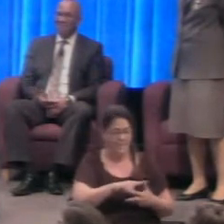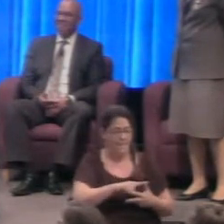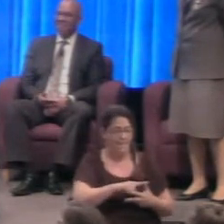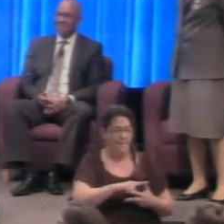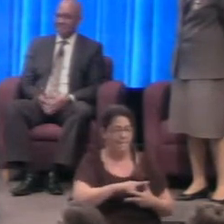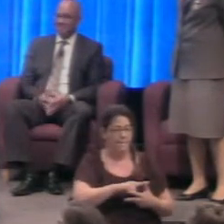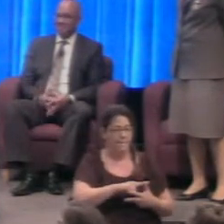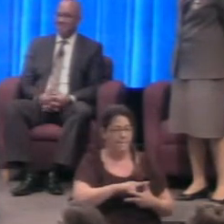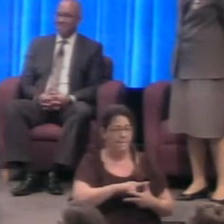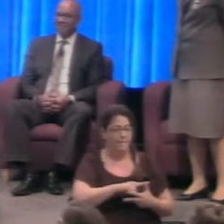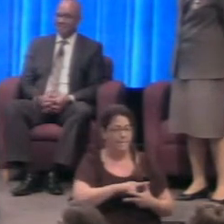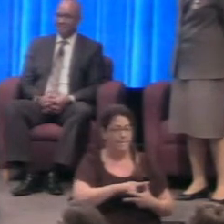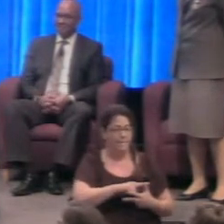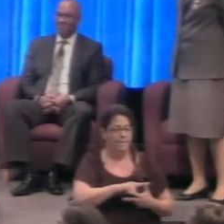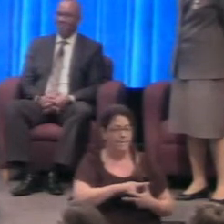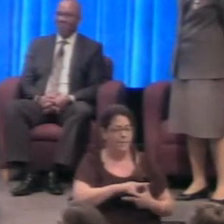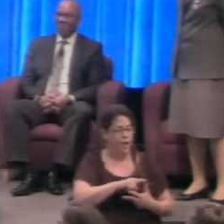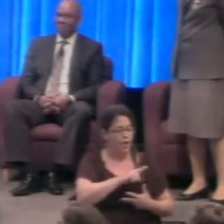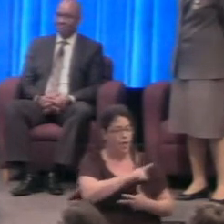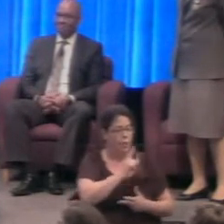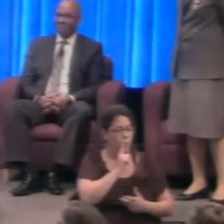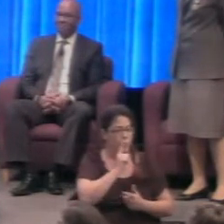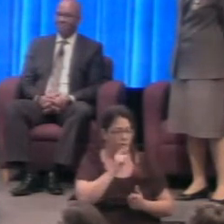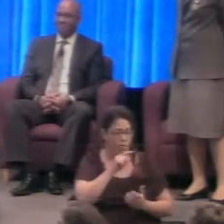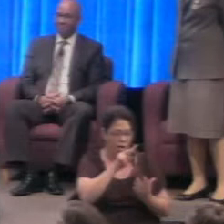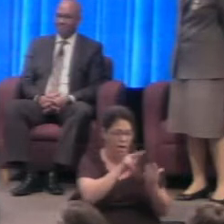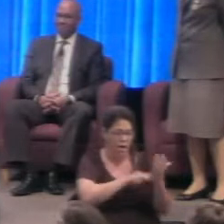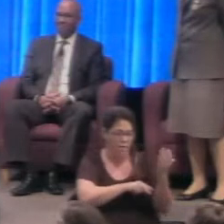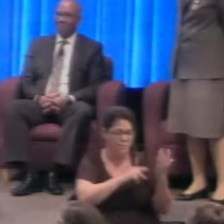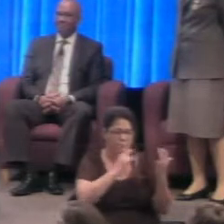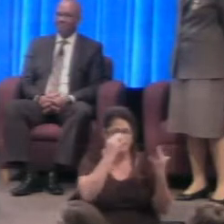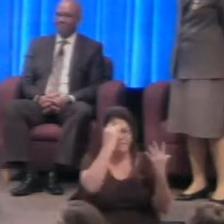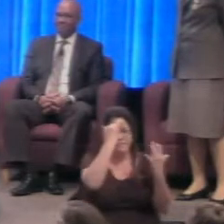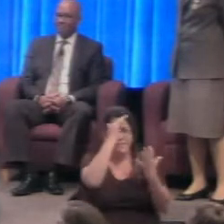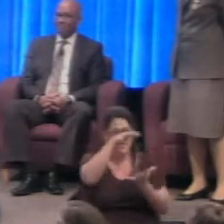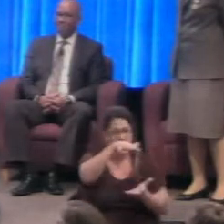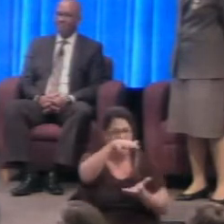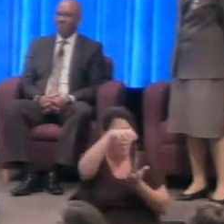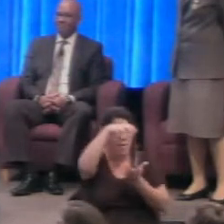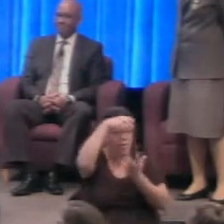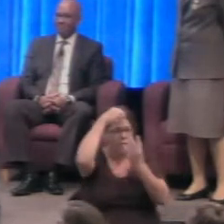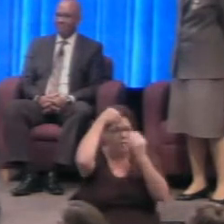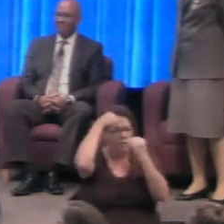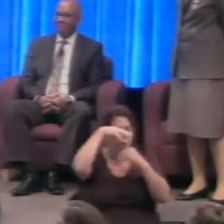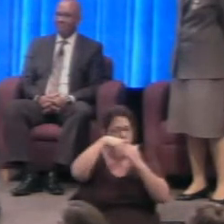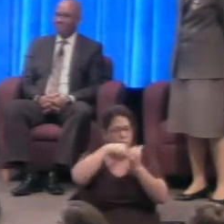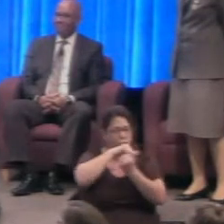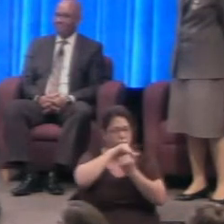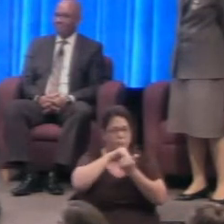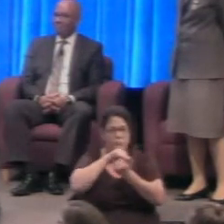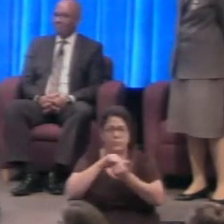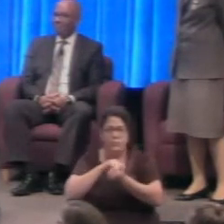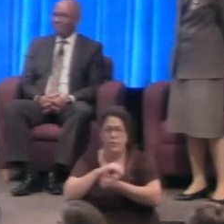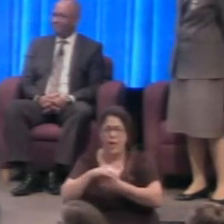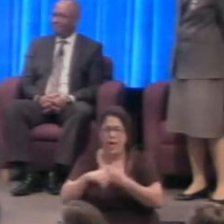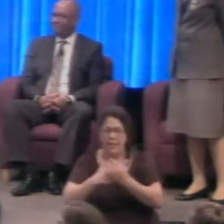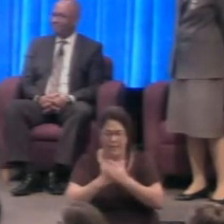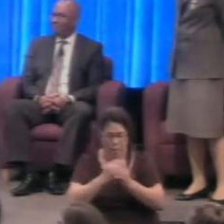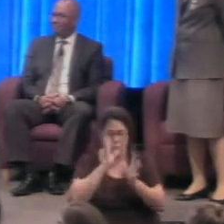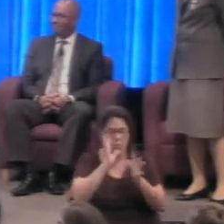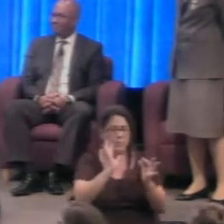her digest vast amounts of information, processes it, and then come up with logical courses of